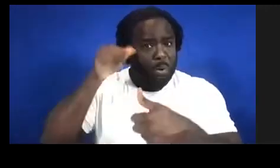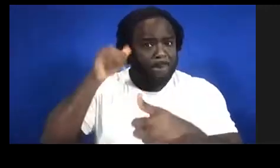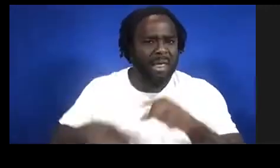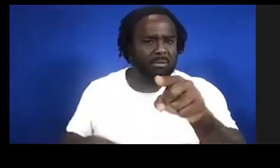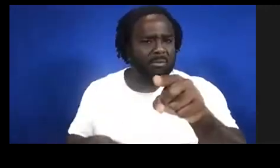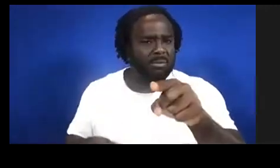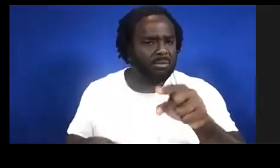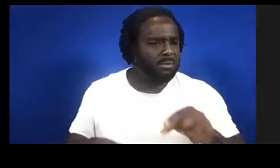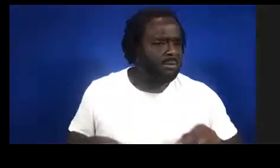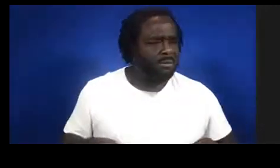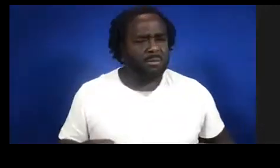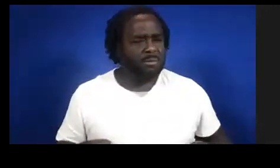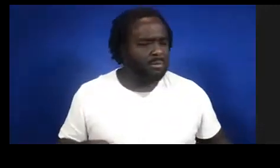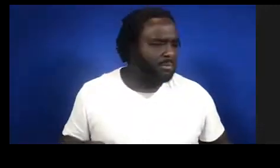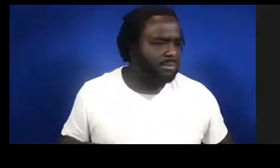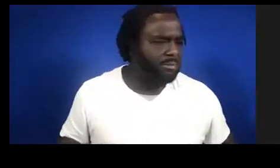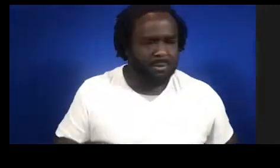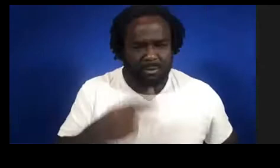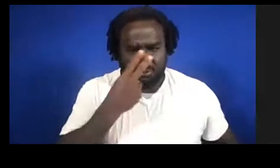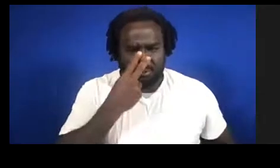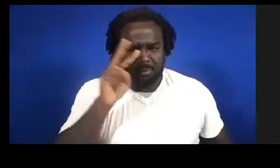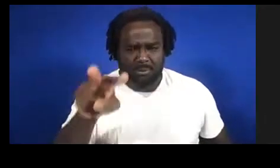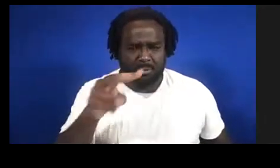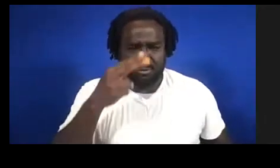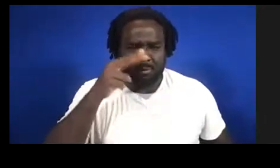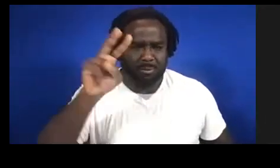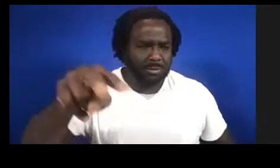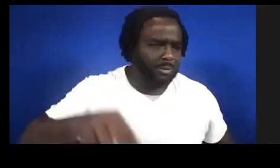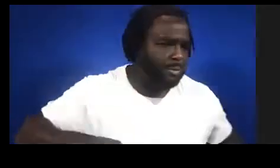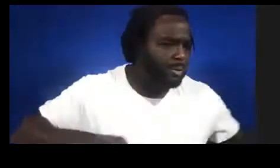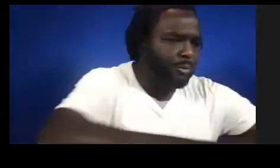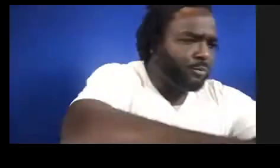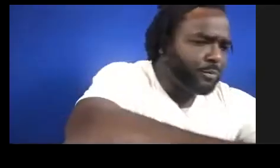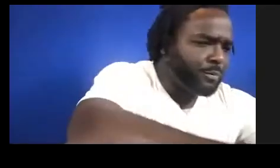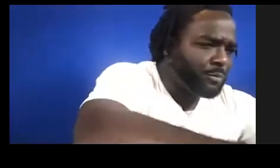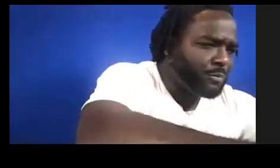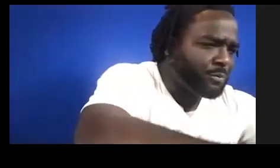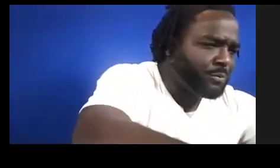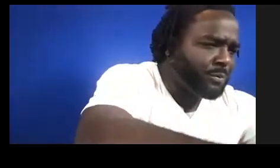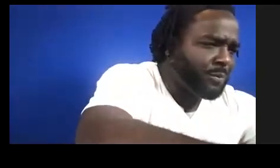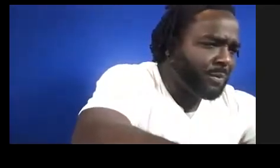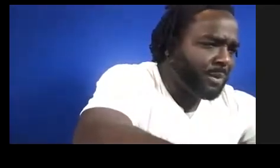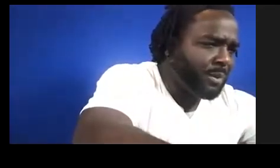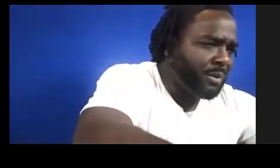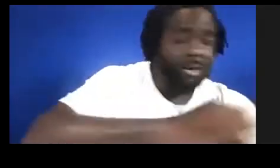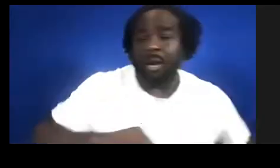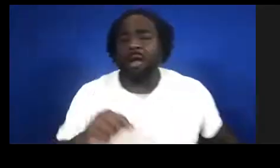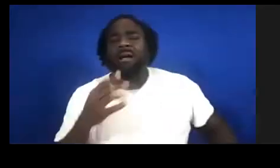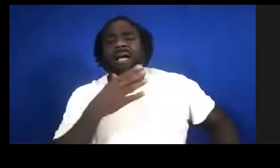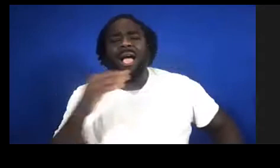going. But it's lemonade. Don't be telling those stories on me. I got my eyes on you. I see what you're doing.